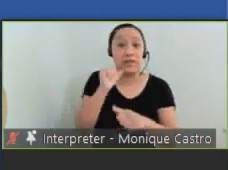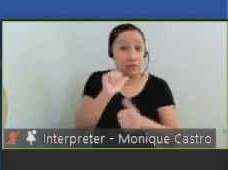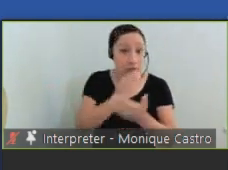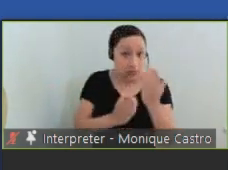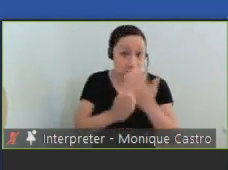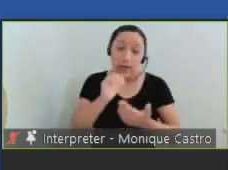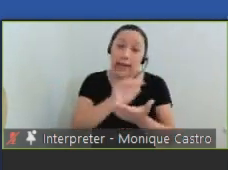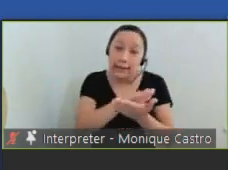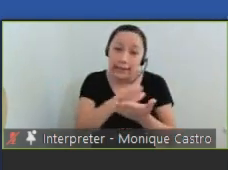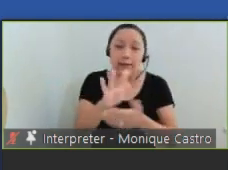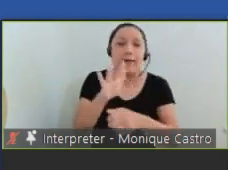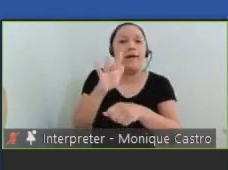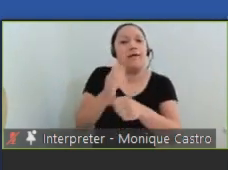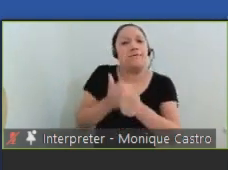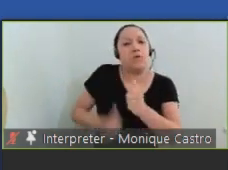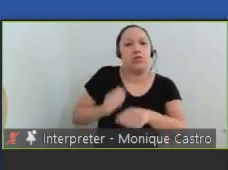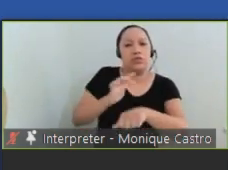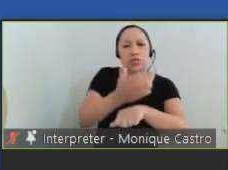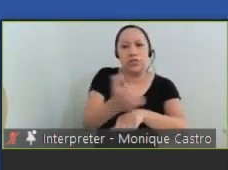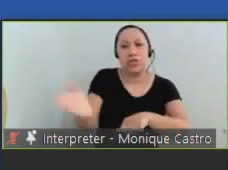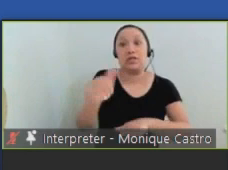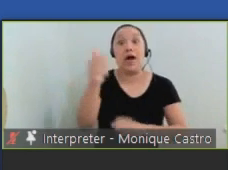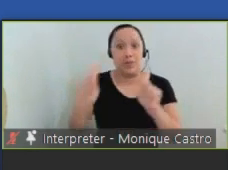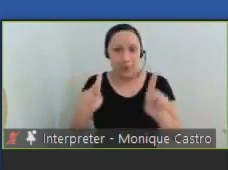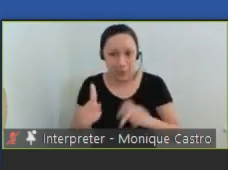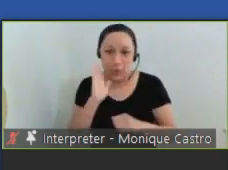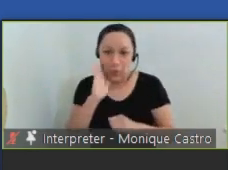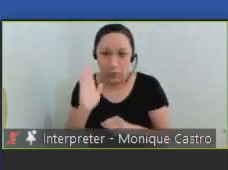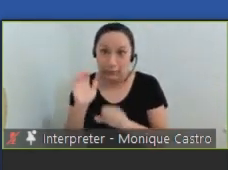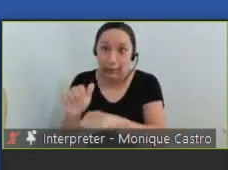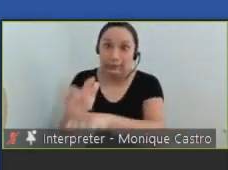please. With that, I'd like to hand it over to Dr. Carney.